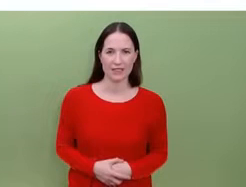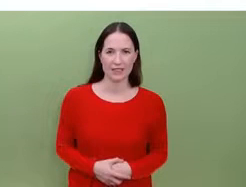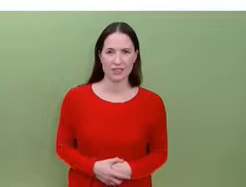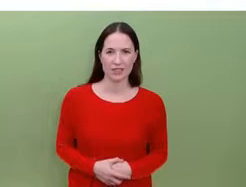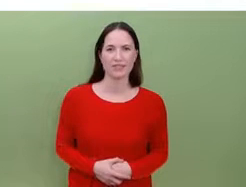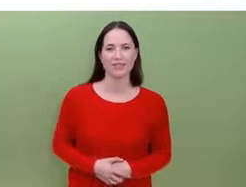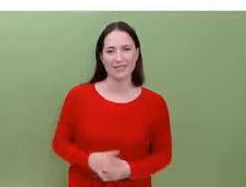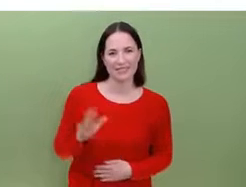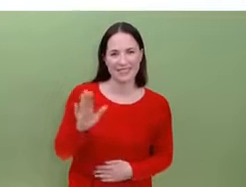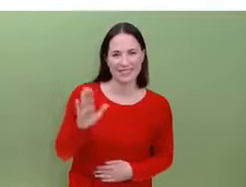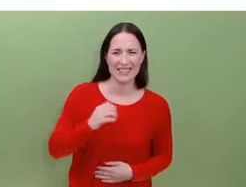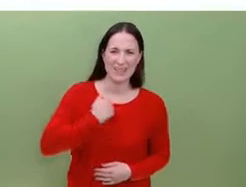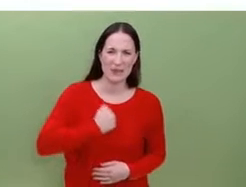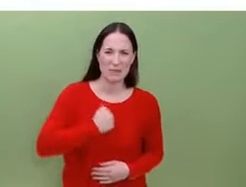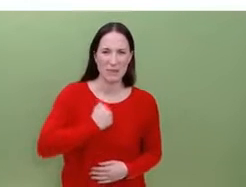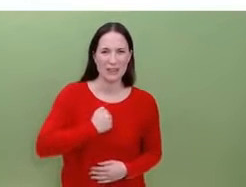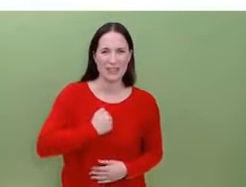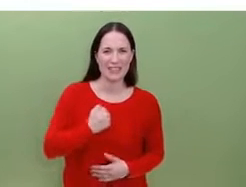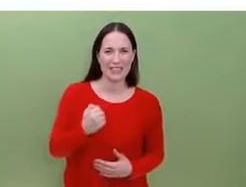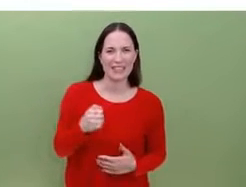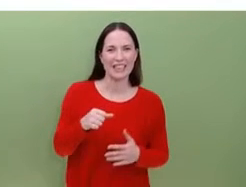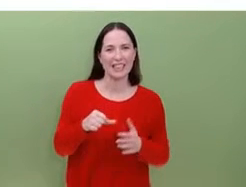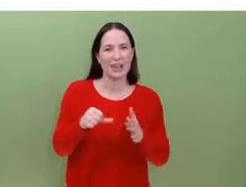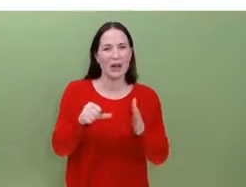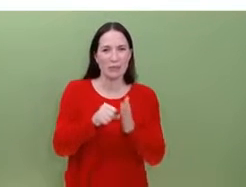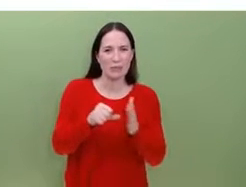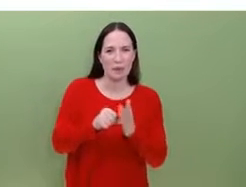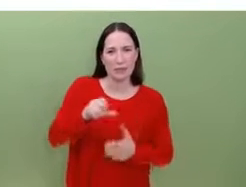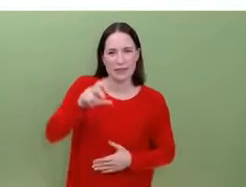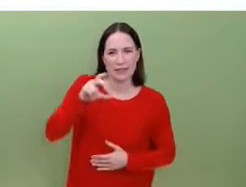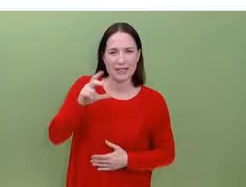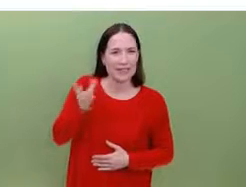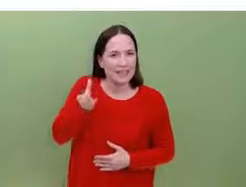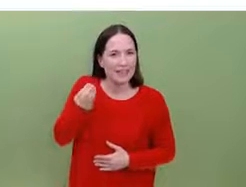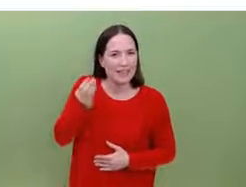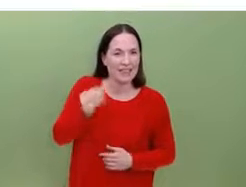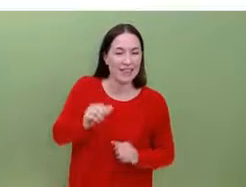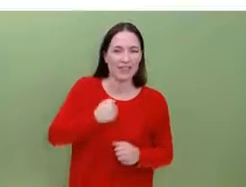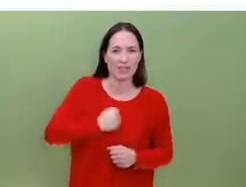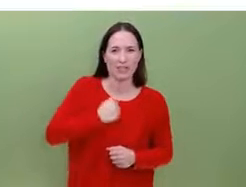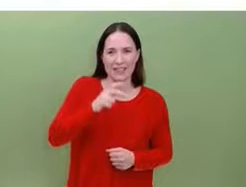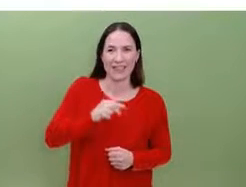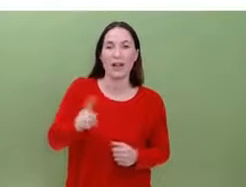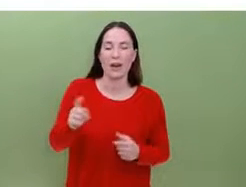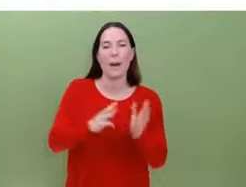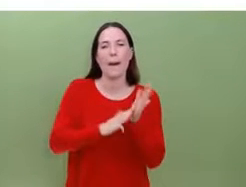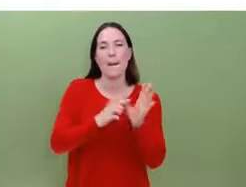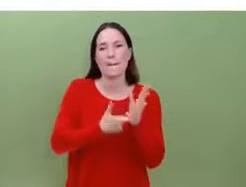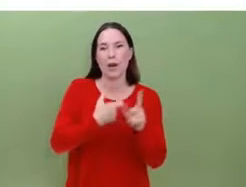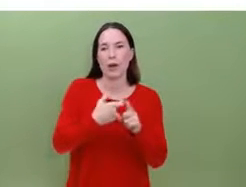Hi, all apologies there. I think I had some problems with my speaker. So thank you so much, Marco, for that really